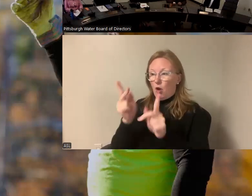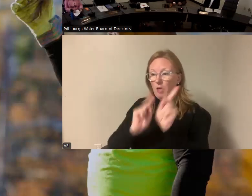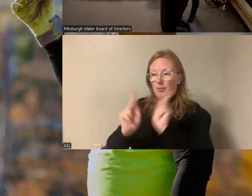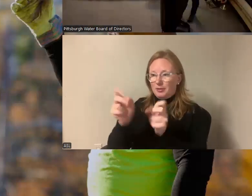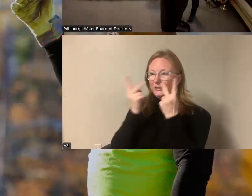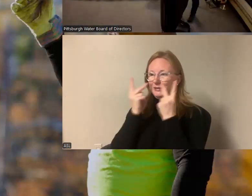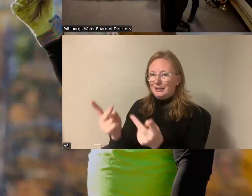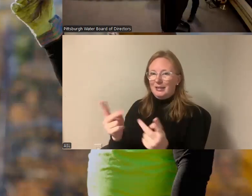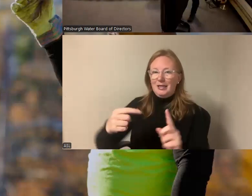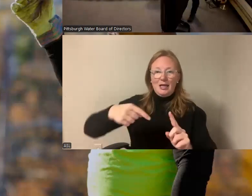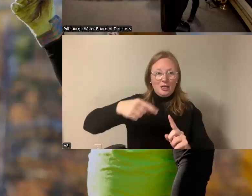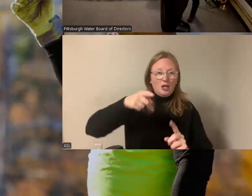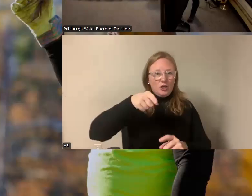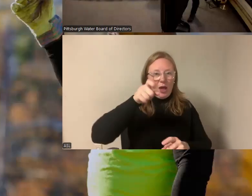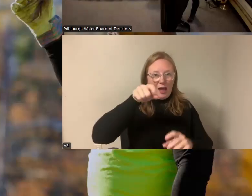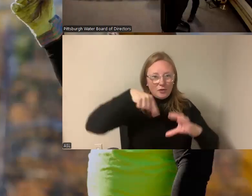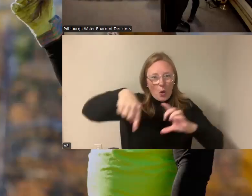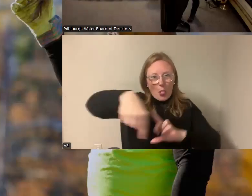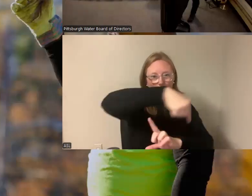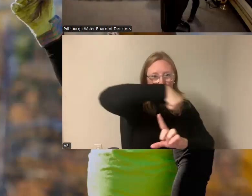on. The revolving door that you have to walk through.